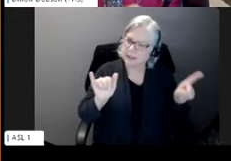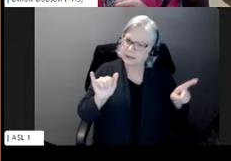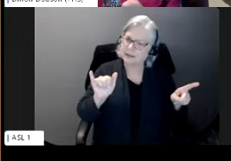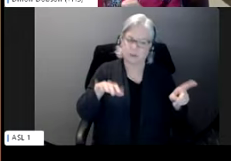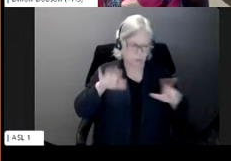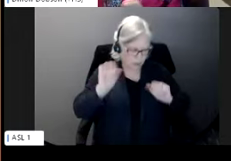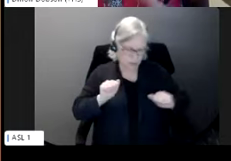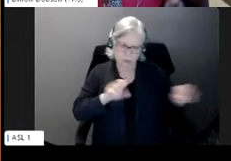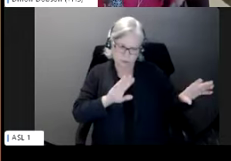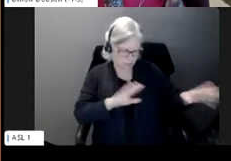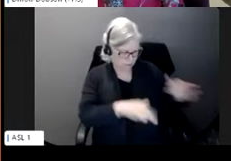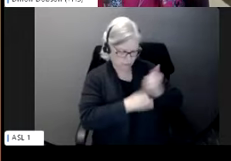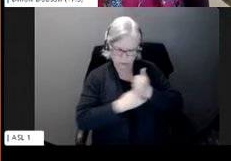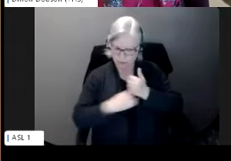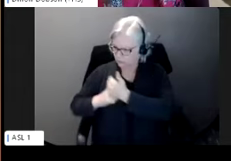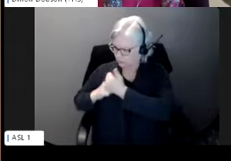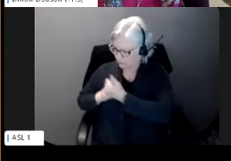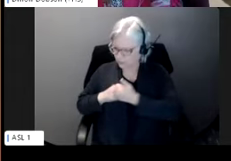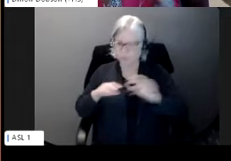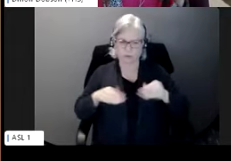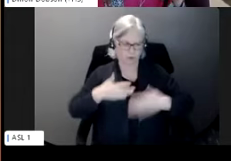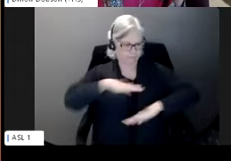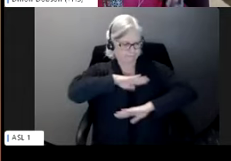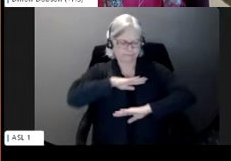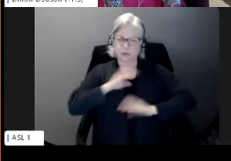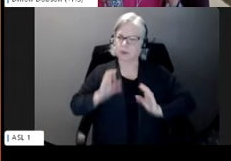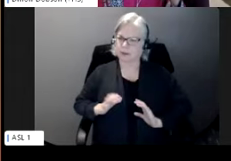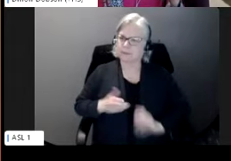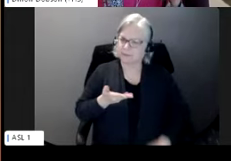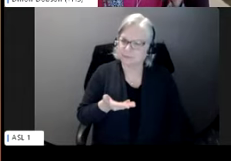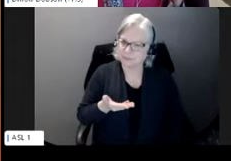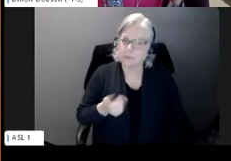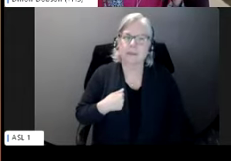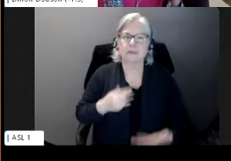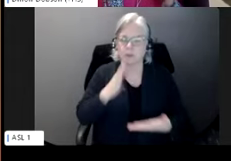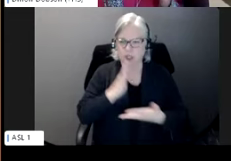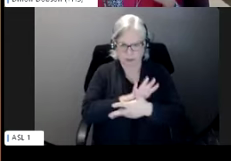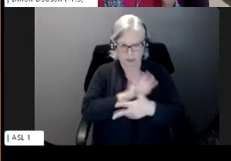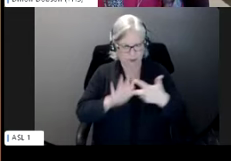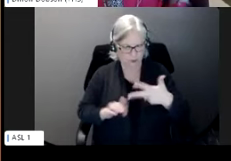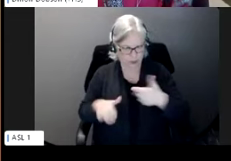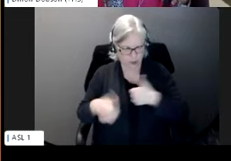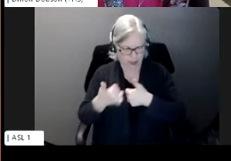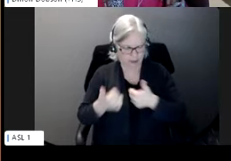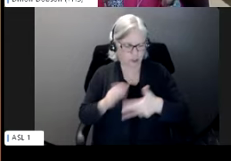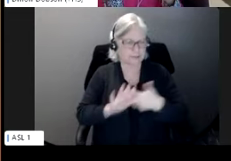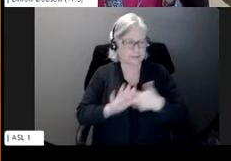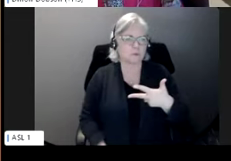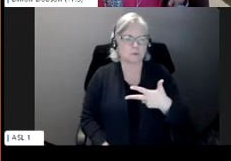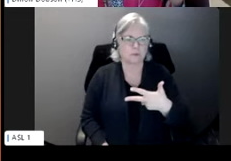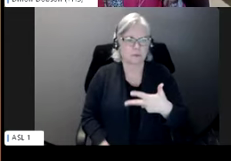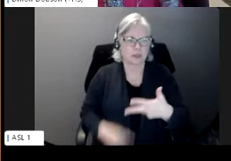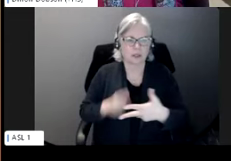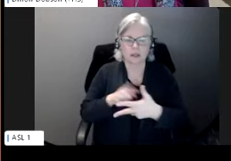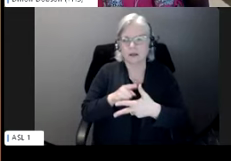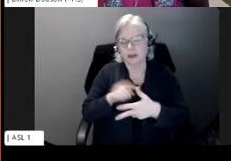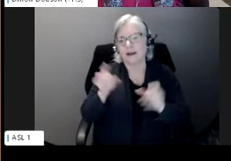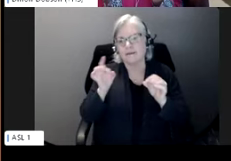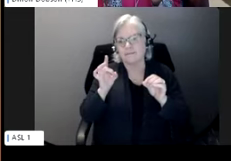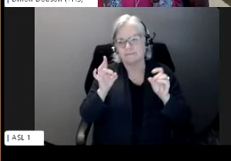needs. And I'm going to talk briefly about these three primary challenges that our clients might experience. So one is the violence epidemic, of